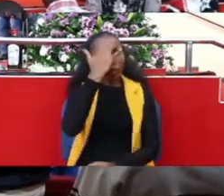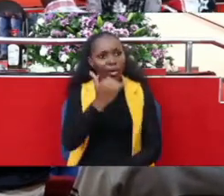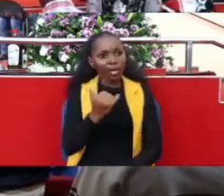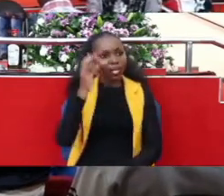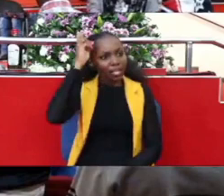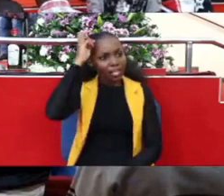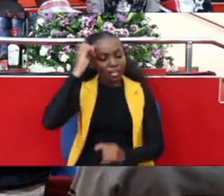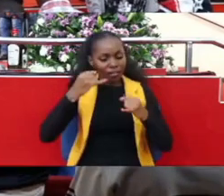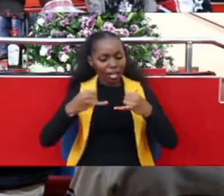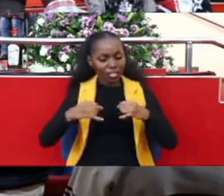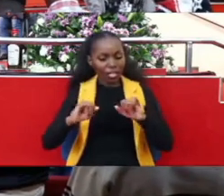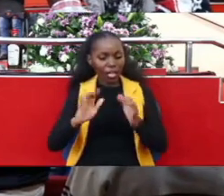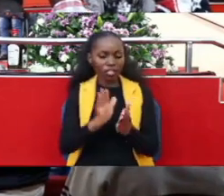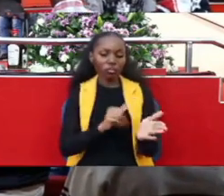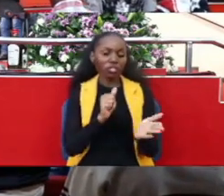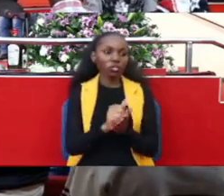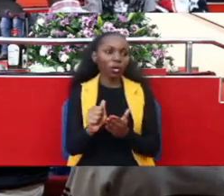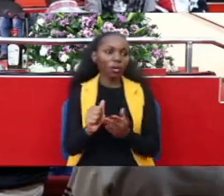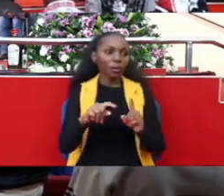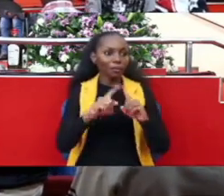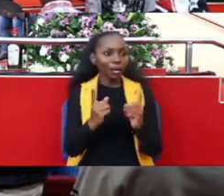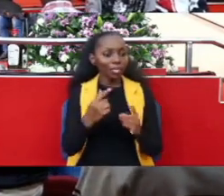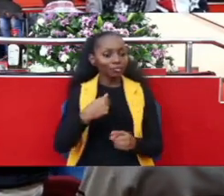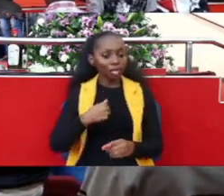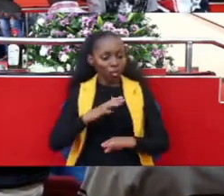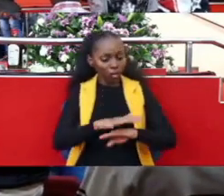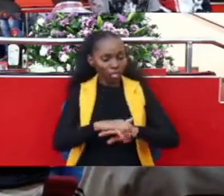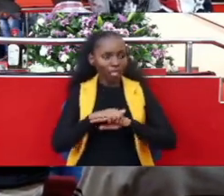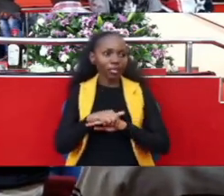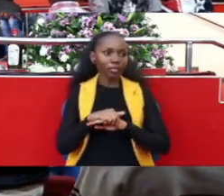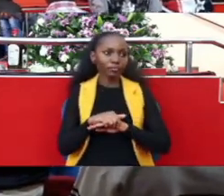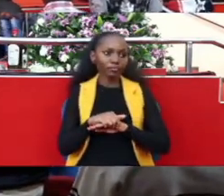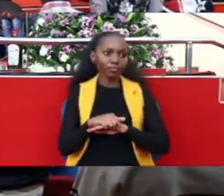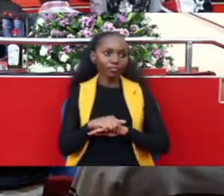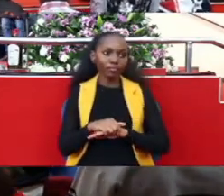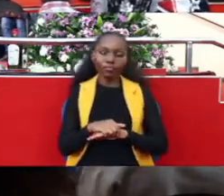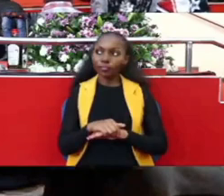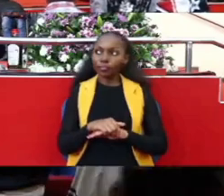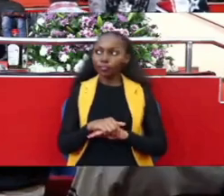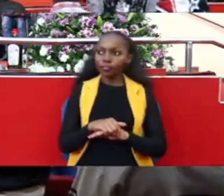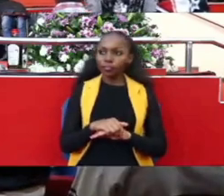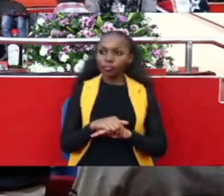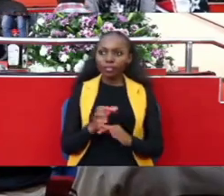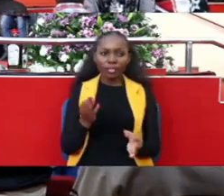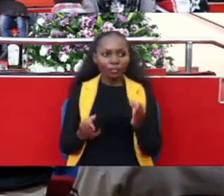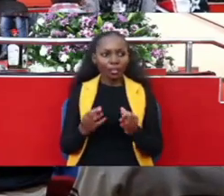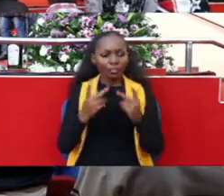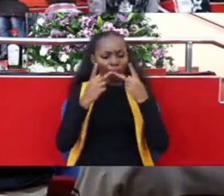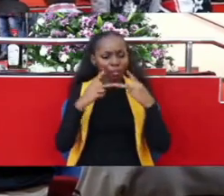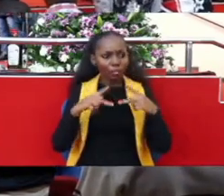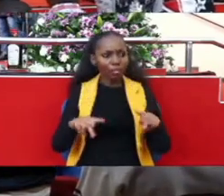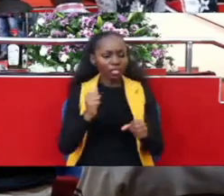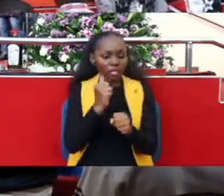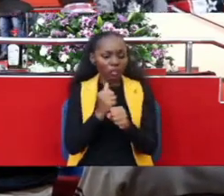first instance. I am taking them back. He has caused you to not have peace in your workplace. It is time for you